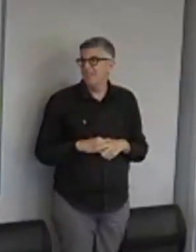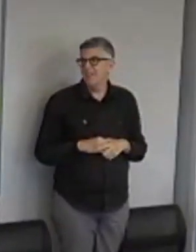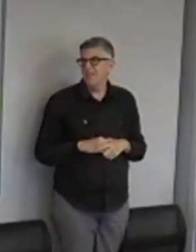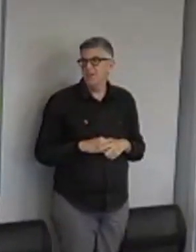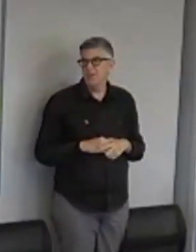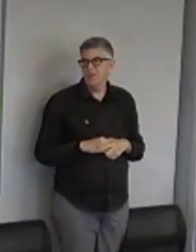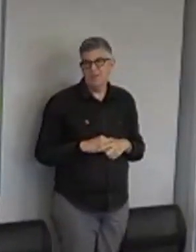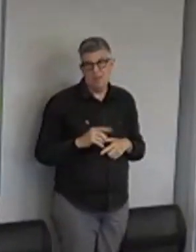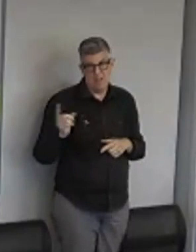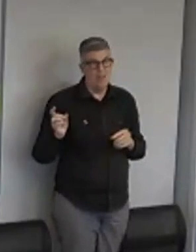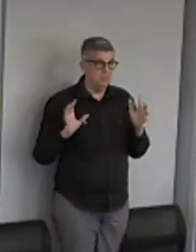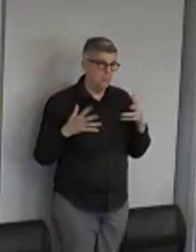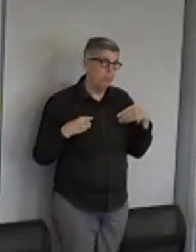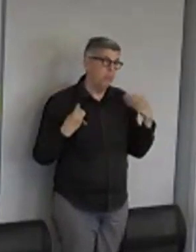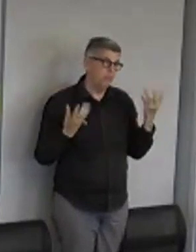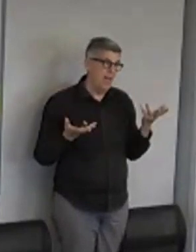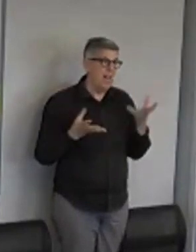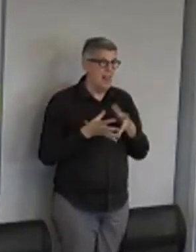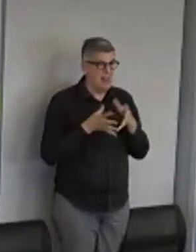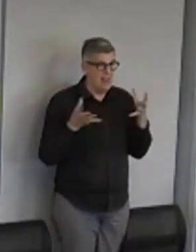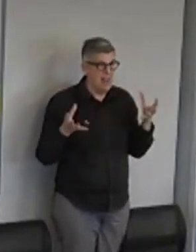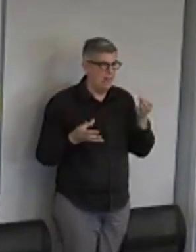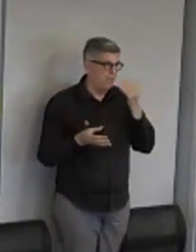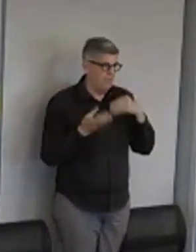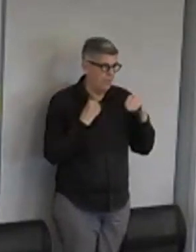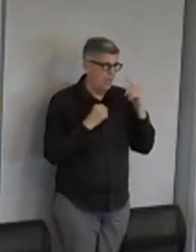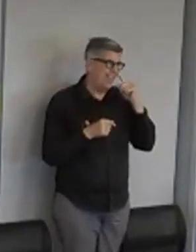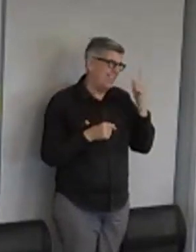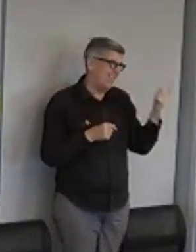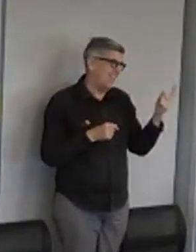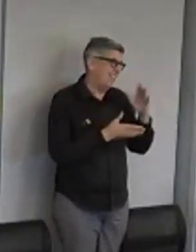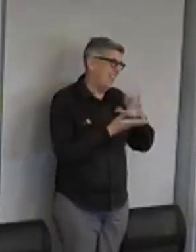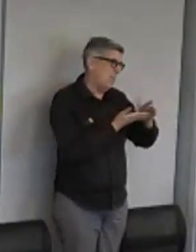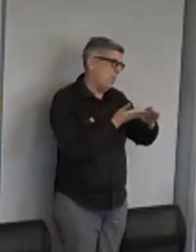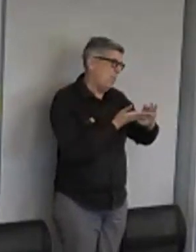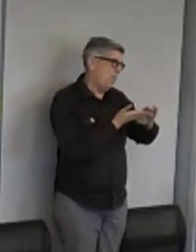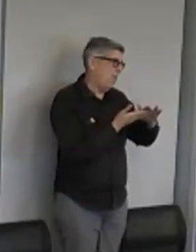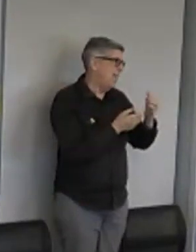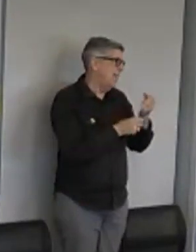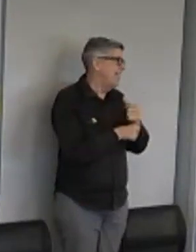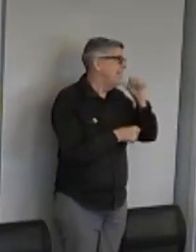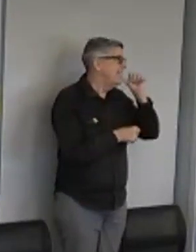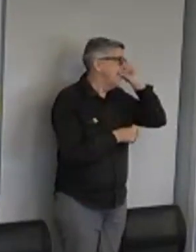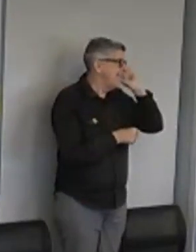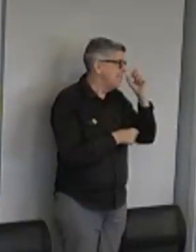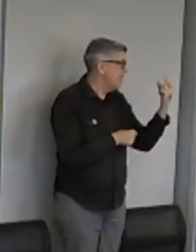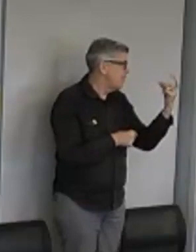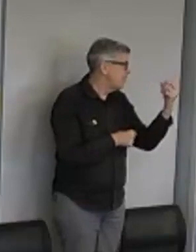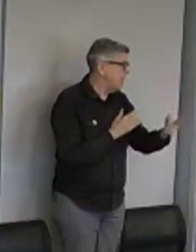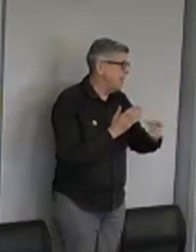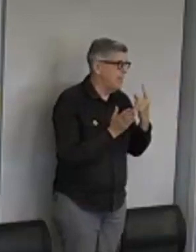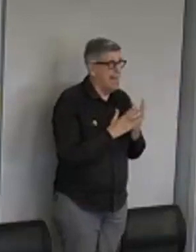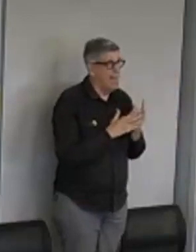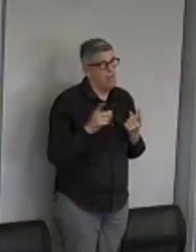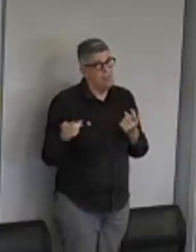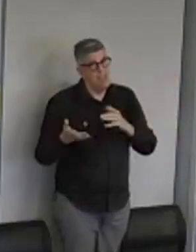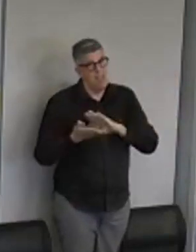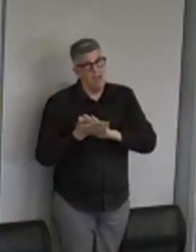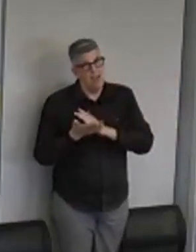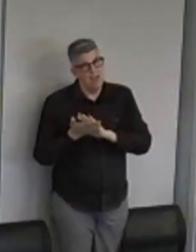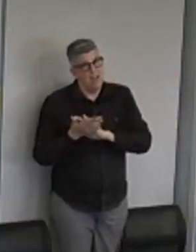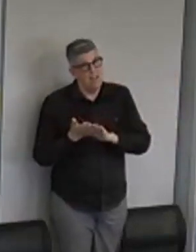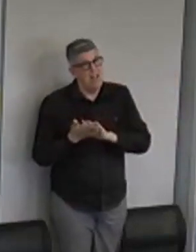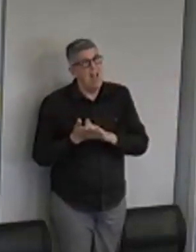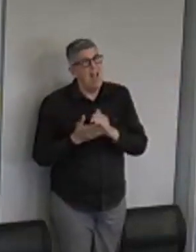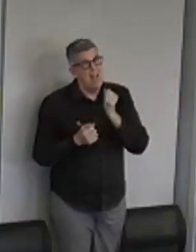They prepared a lot of food. I'm pretty sure they put in a 12-hour day yesterday, preparing everything from scratch. This didn't come on a Safeway deli